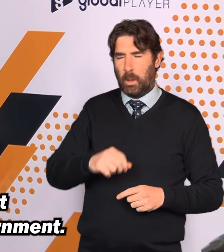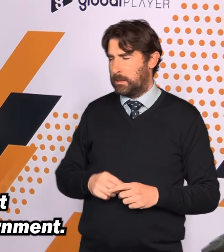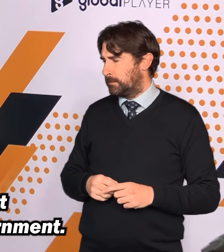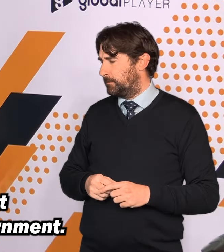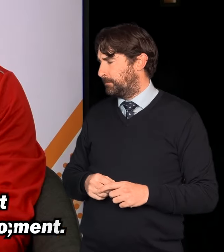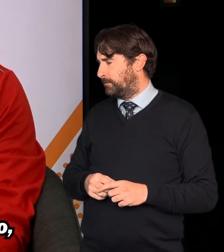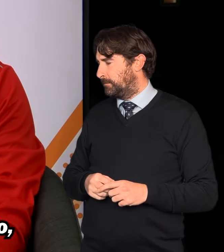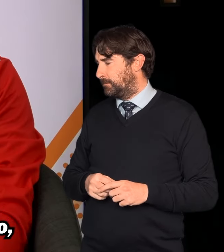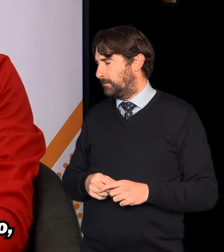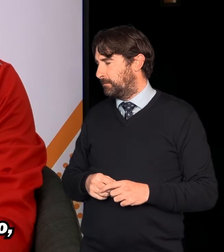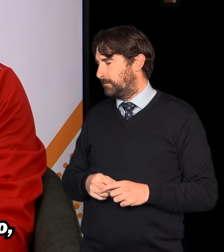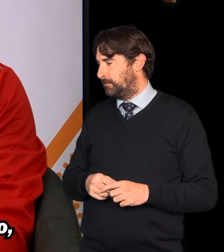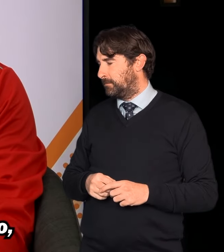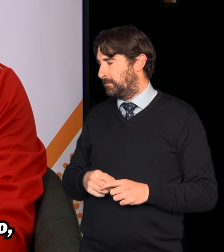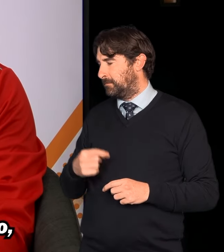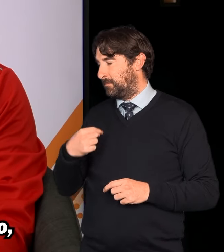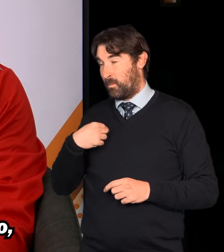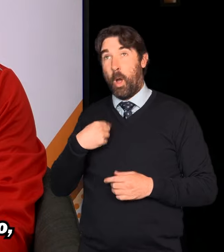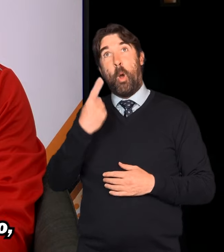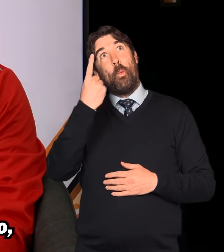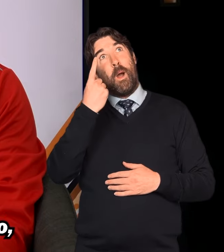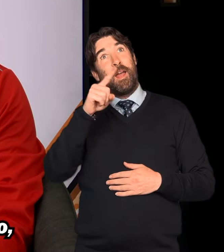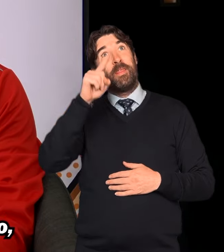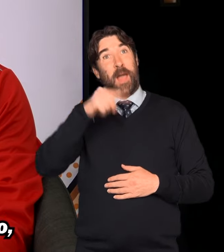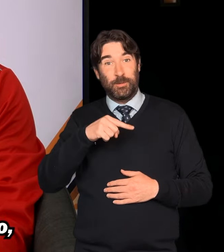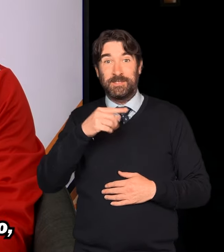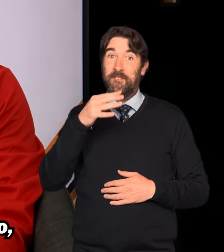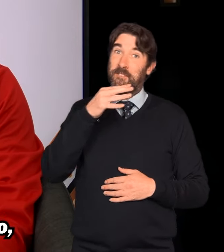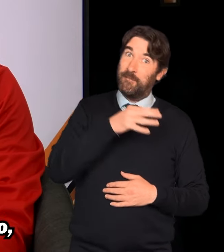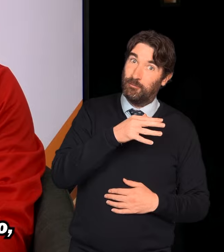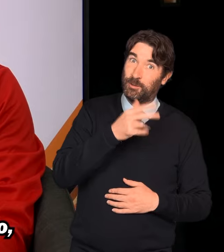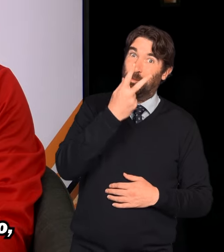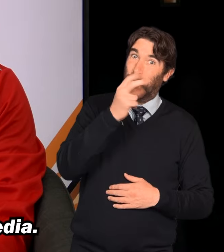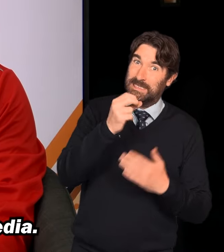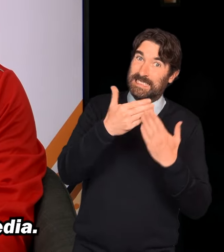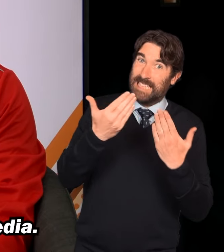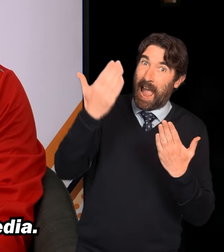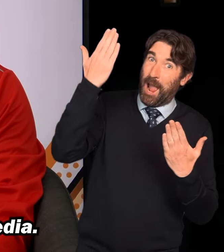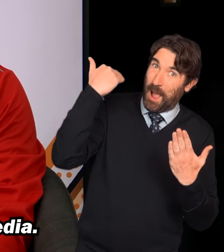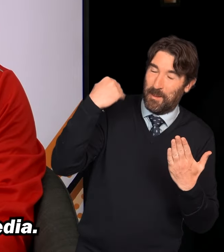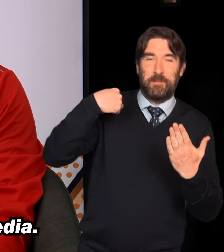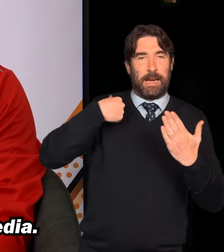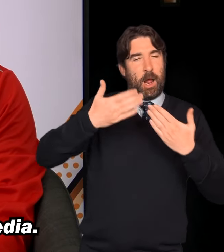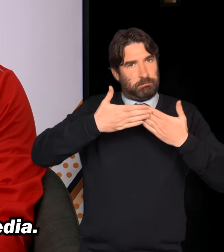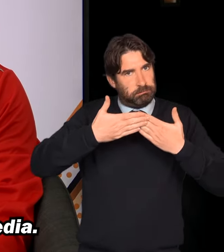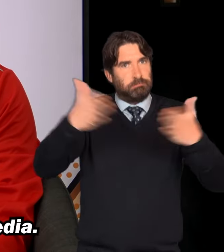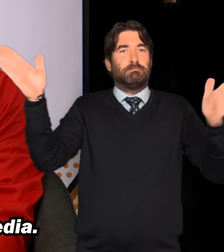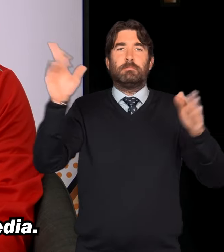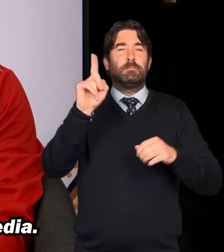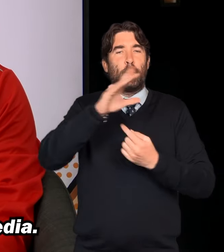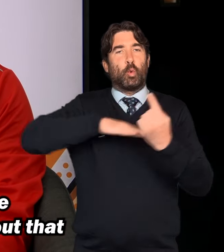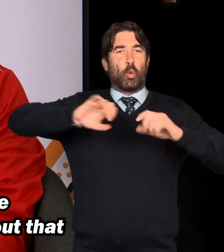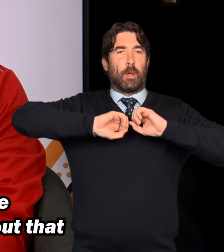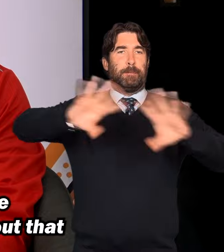doing with government. So about 1,520 days ago, I started campaigning on